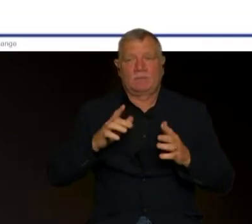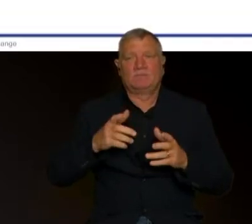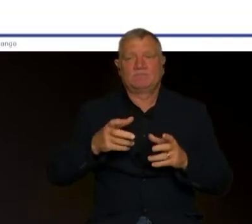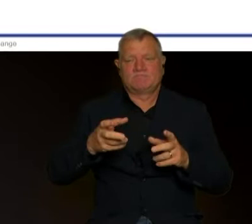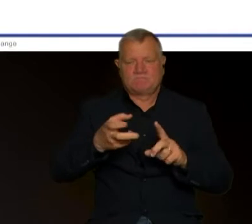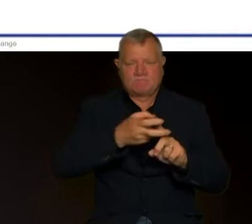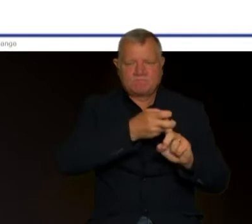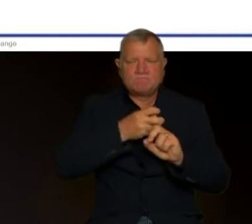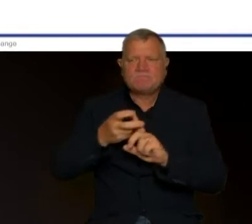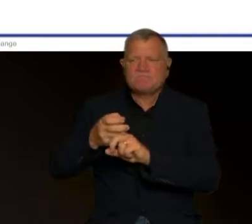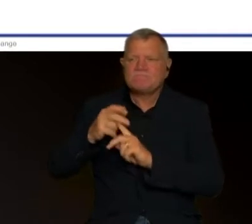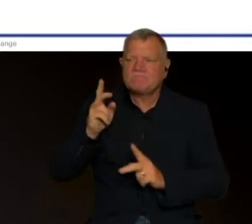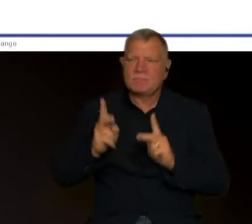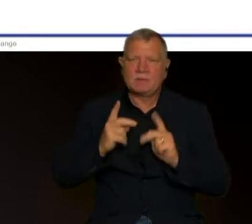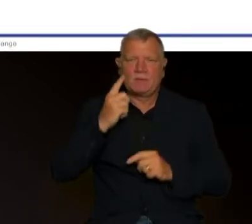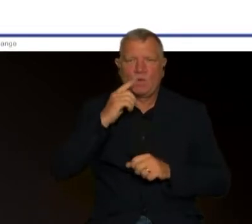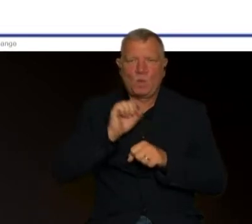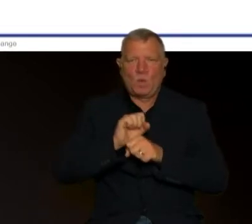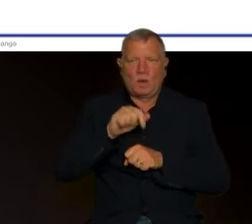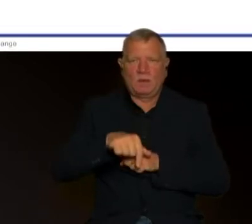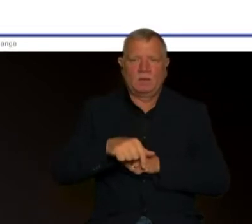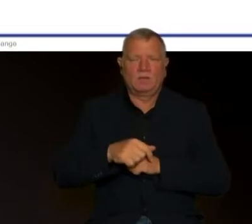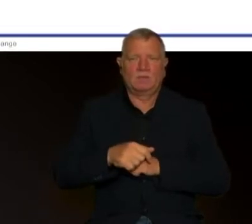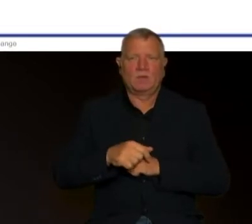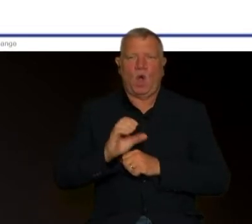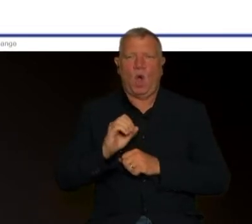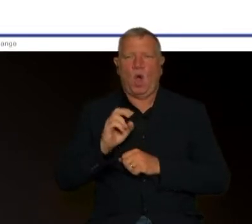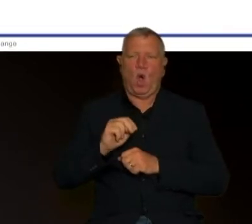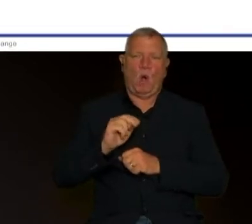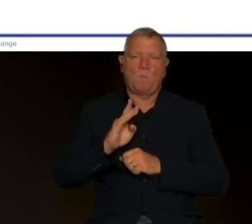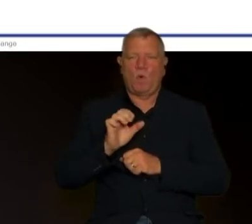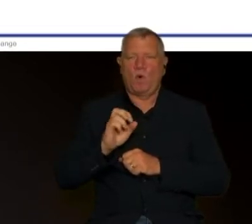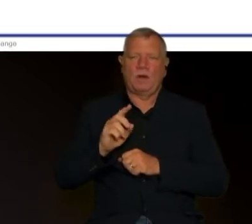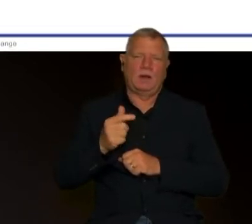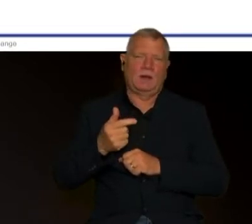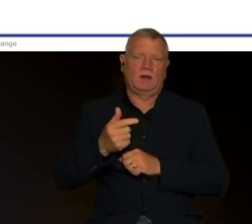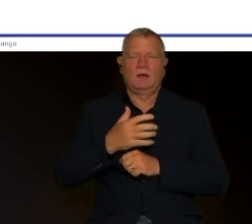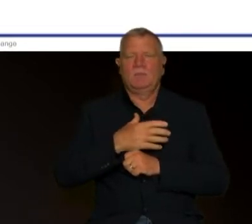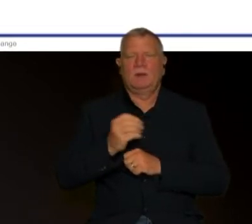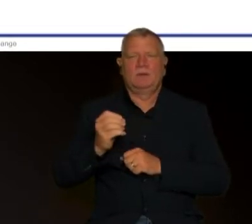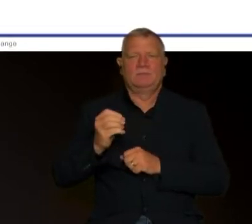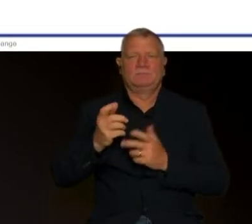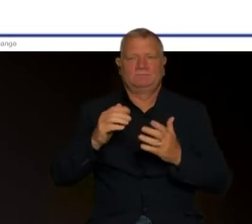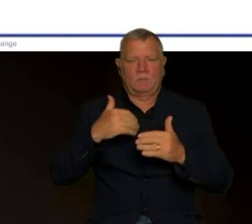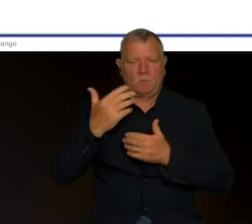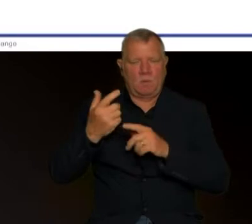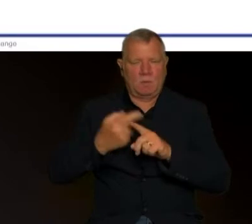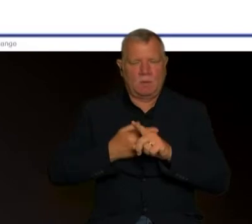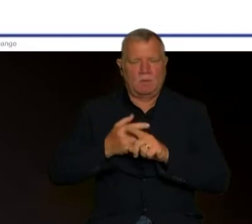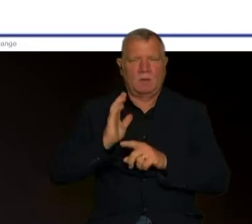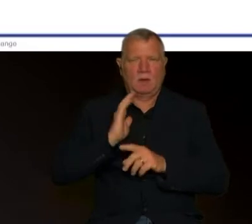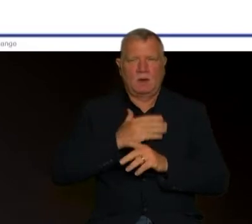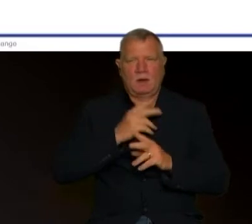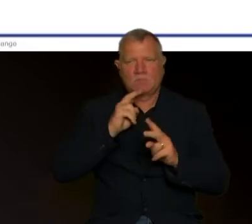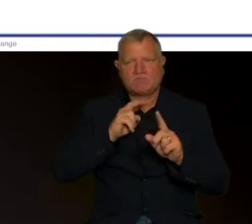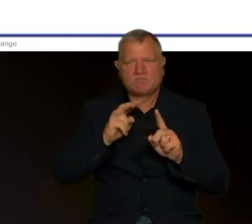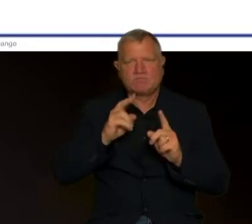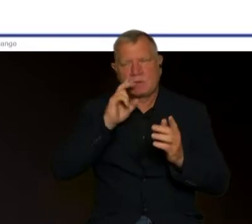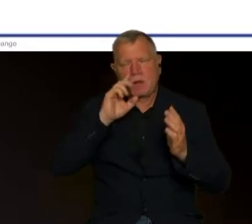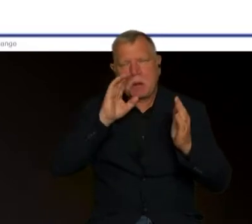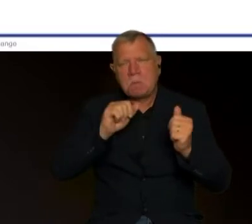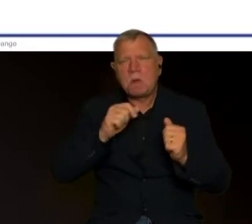but they have started recruiting for these positions, onboarding employees. But in the upcoming months,